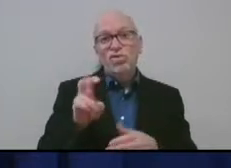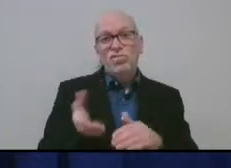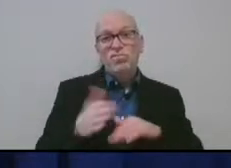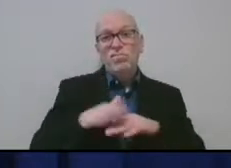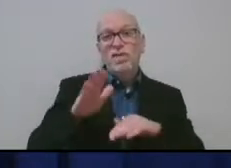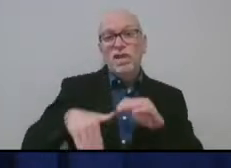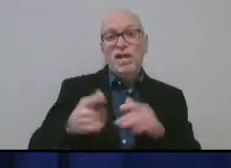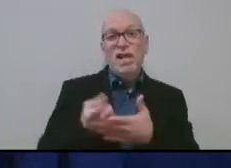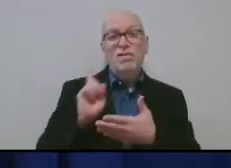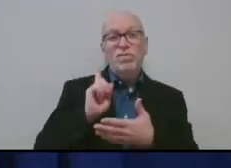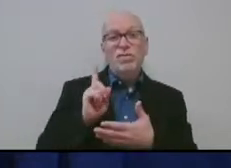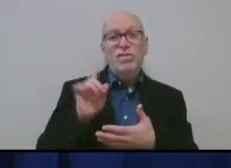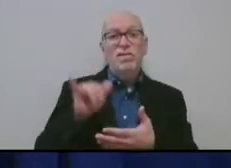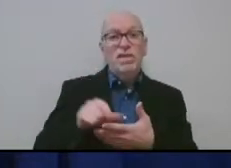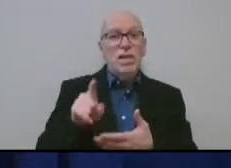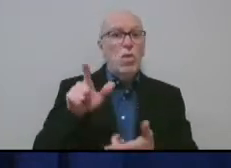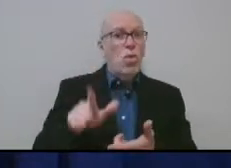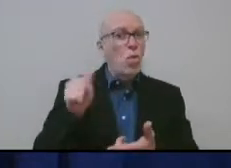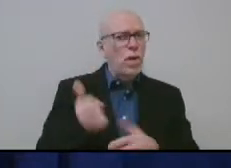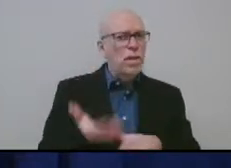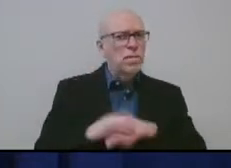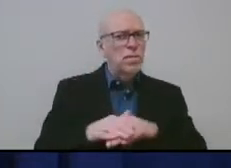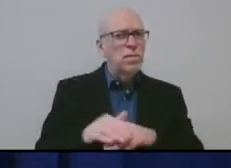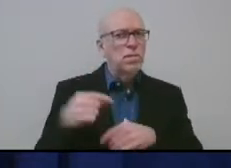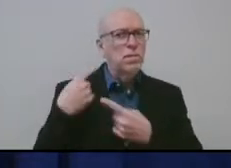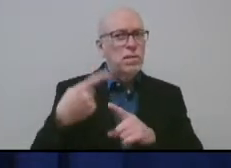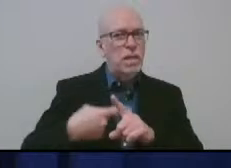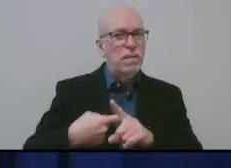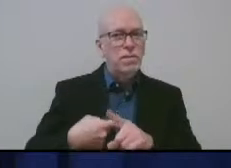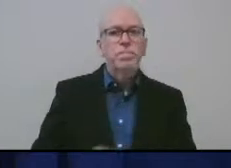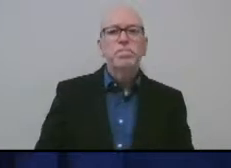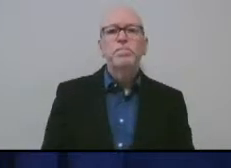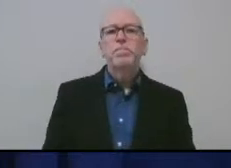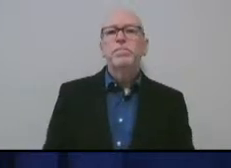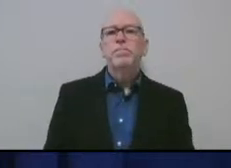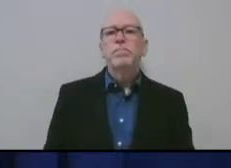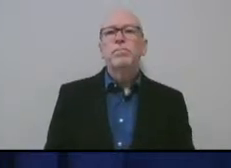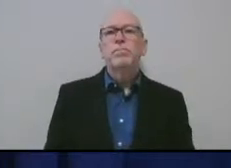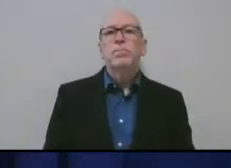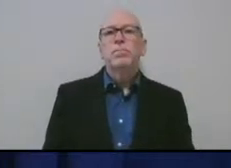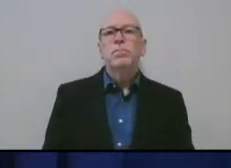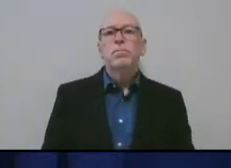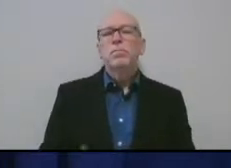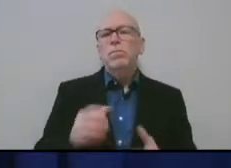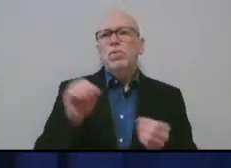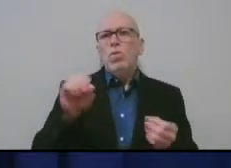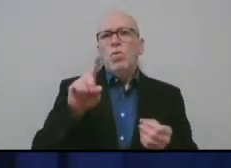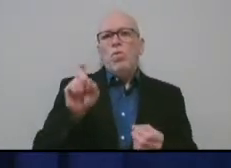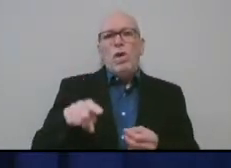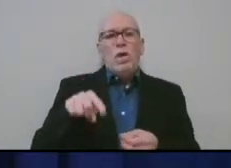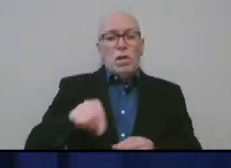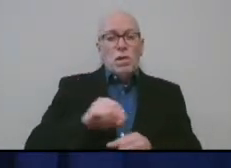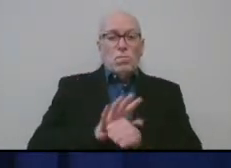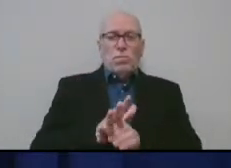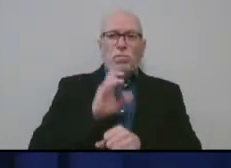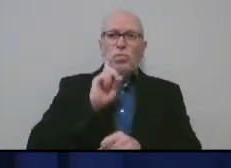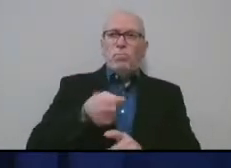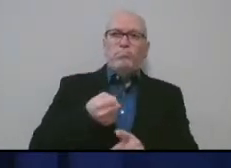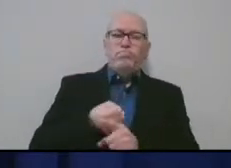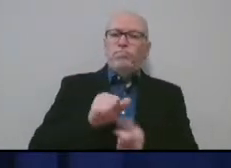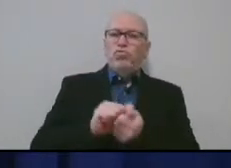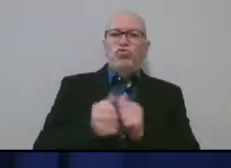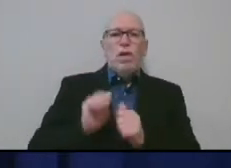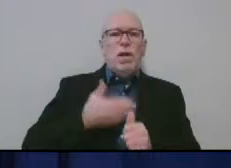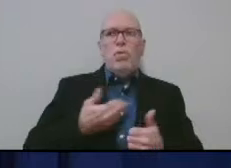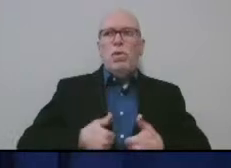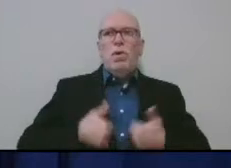also the lowest increase we've seen in the past month. There is no question that this pandemic has changed our lives forever. We